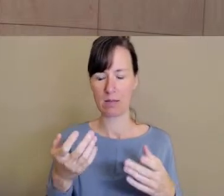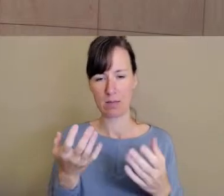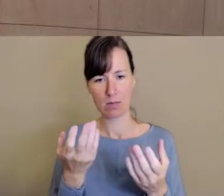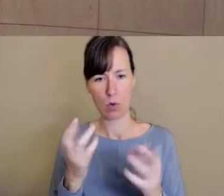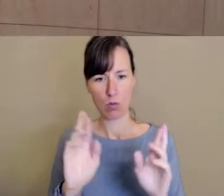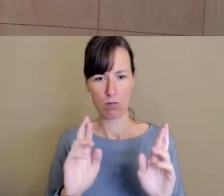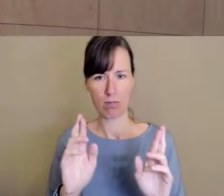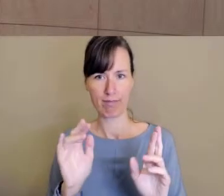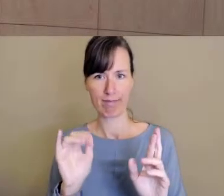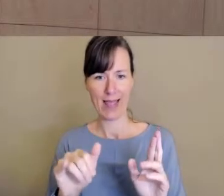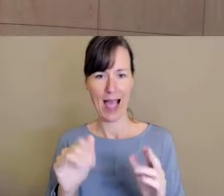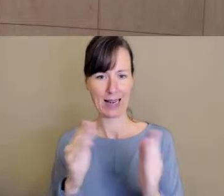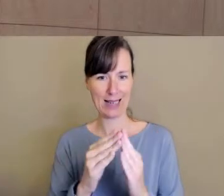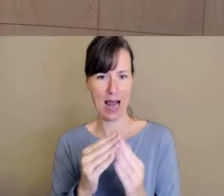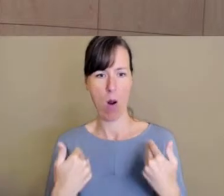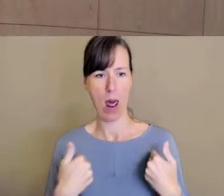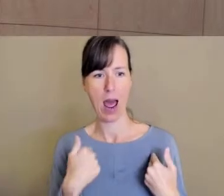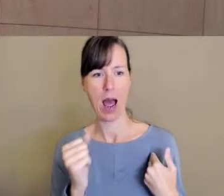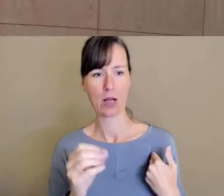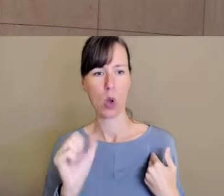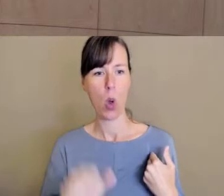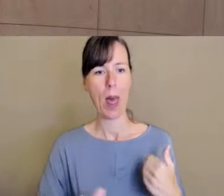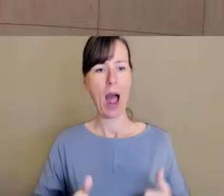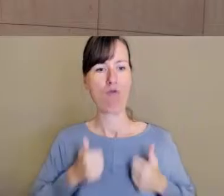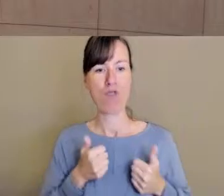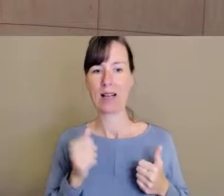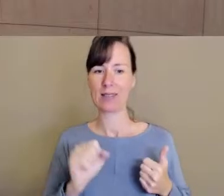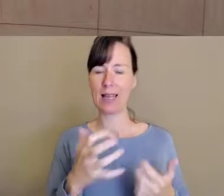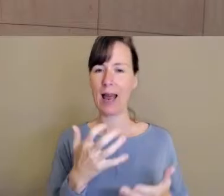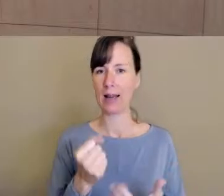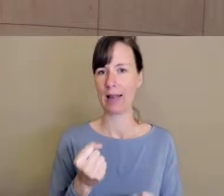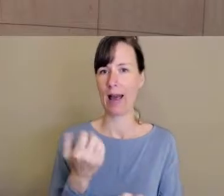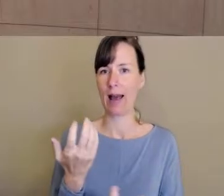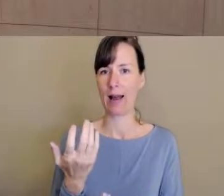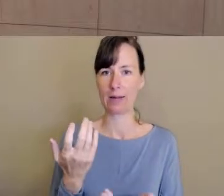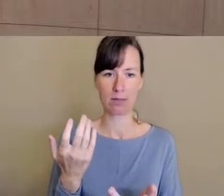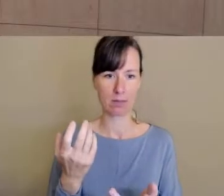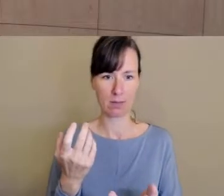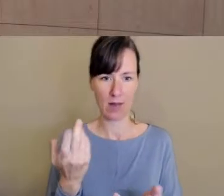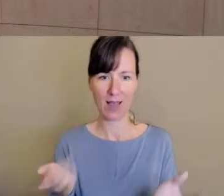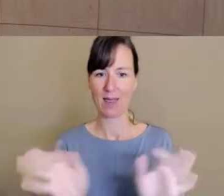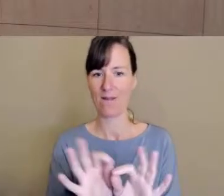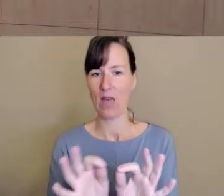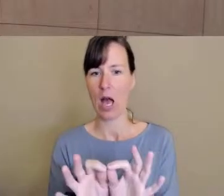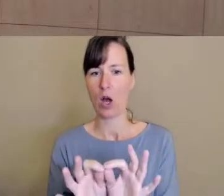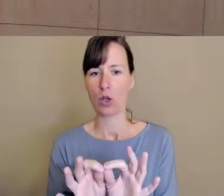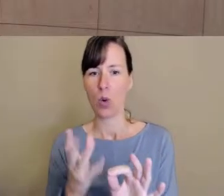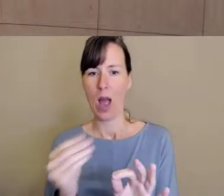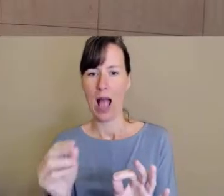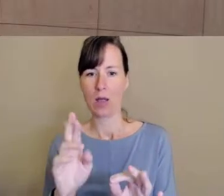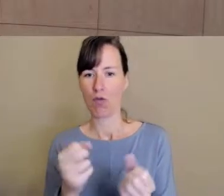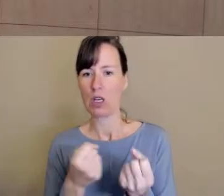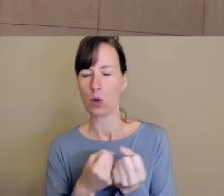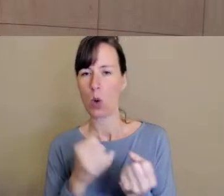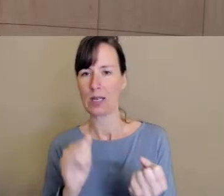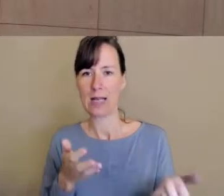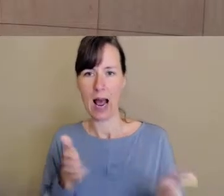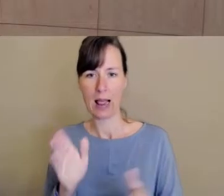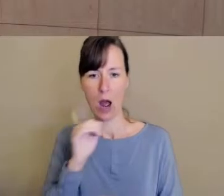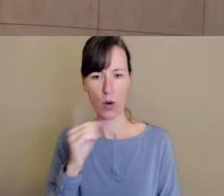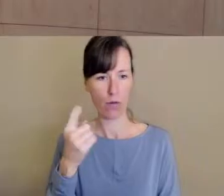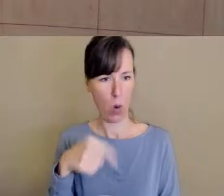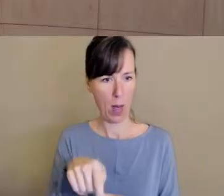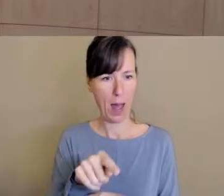would be the premise of the fact that as Vice Mayor, as she mentioned, that it's not a town event.